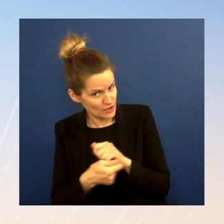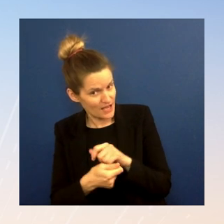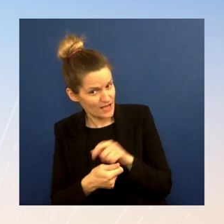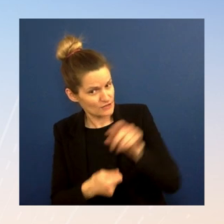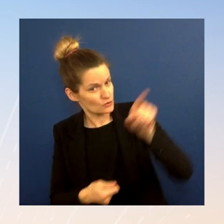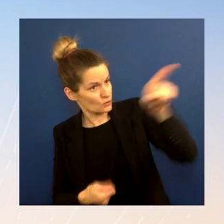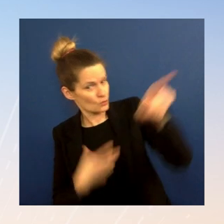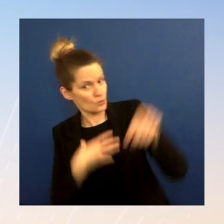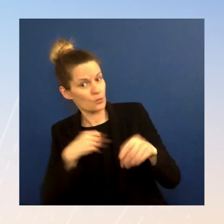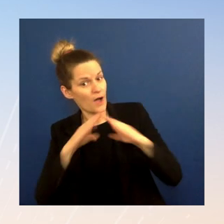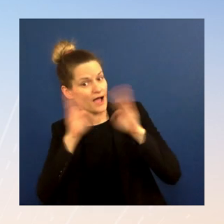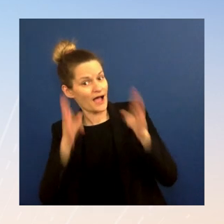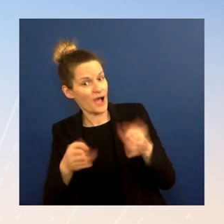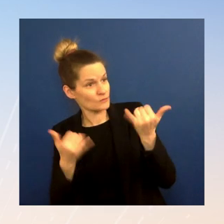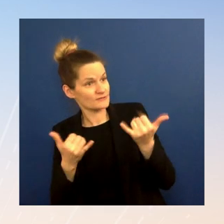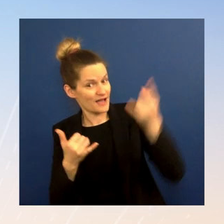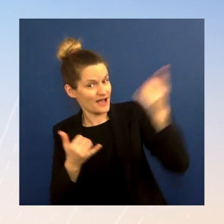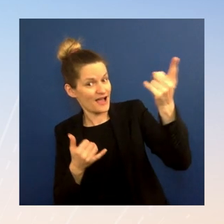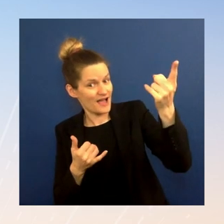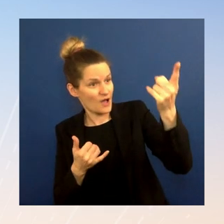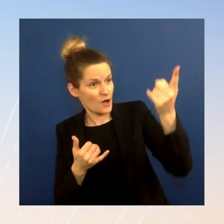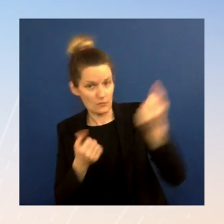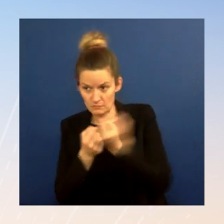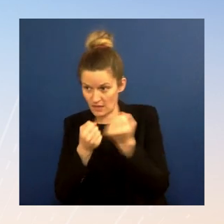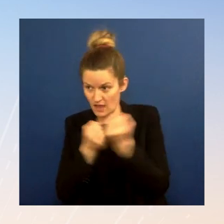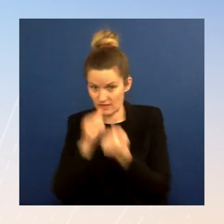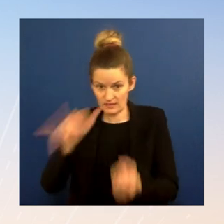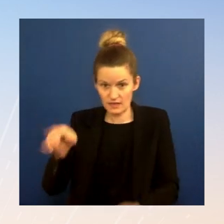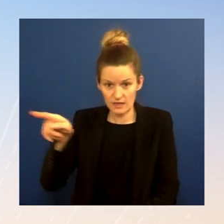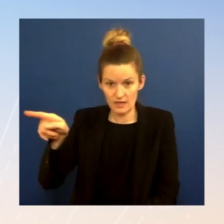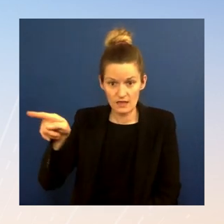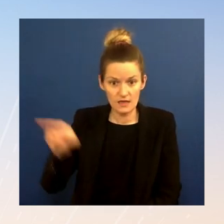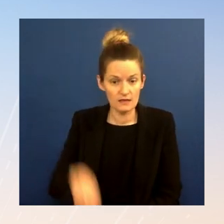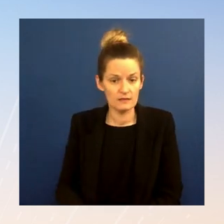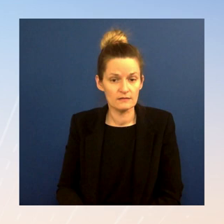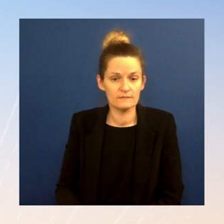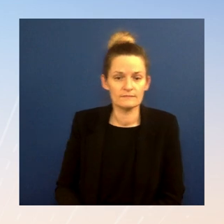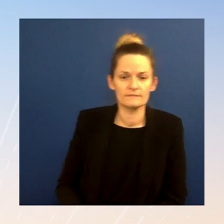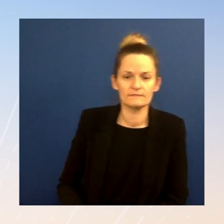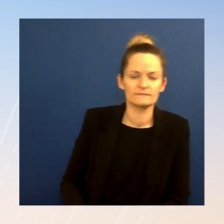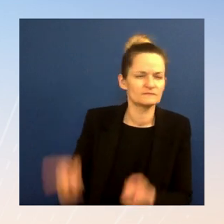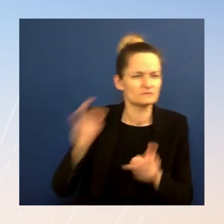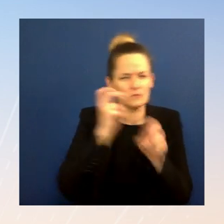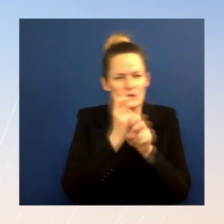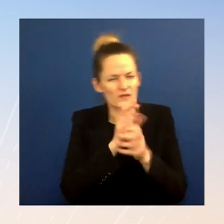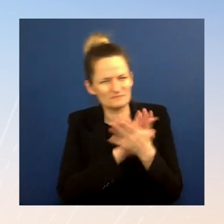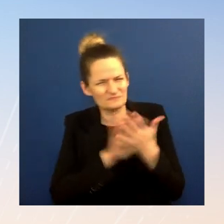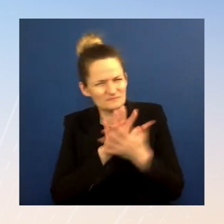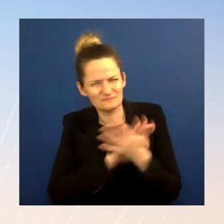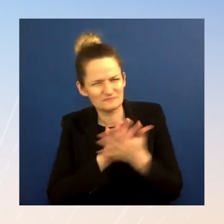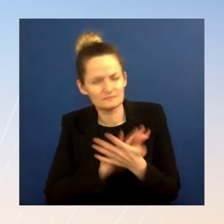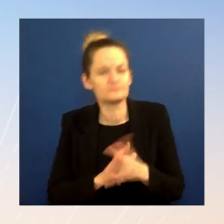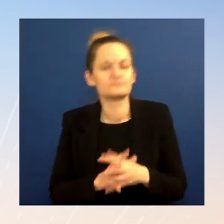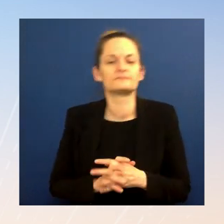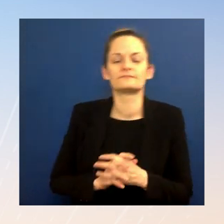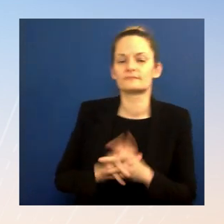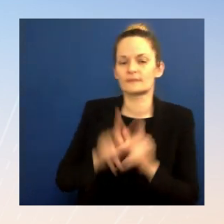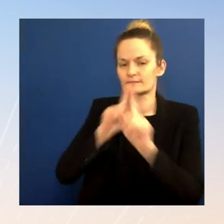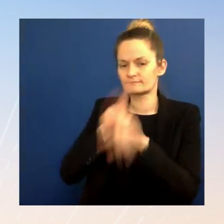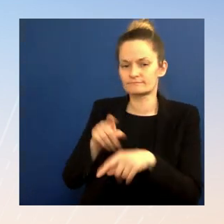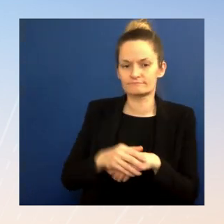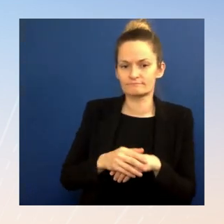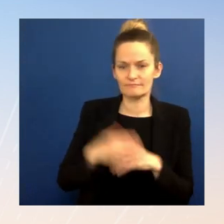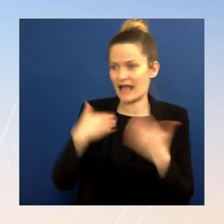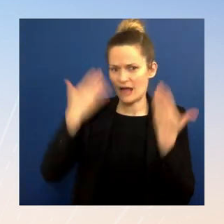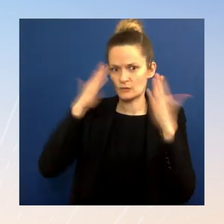wholesale endorsement of bail reform? I would have to check on the specifics of the New York changes. I haven't looked into those. I'm happy to do that and talk to our